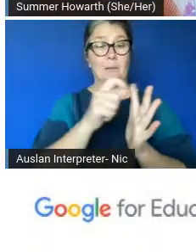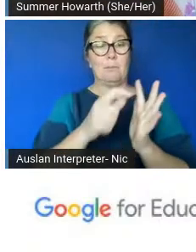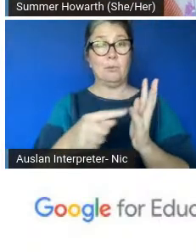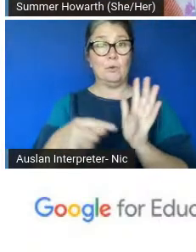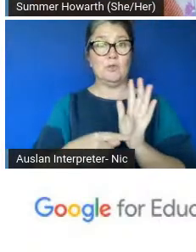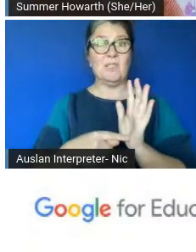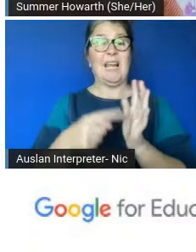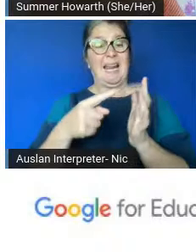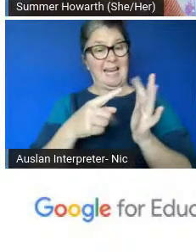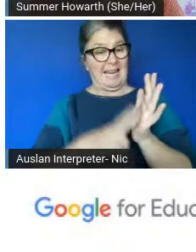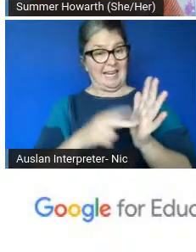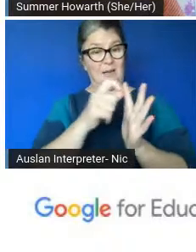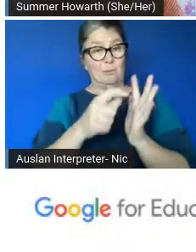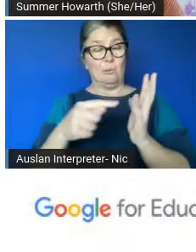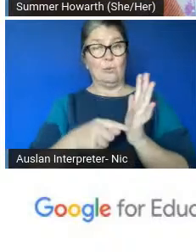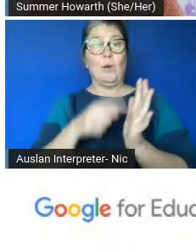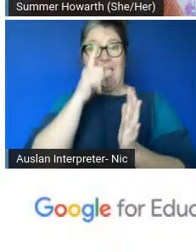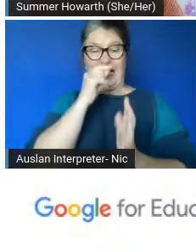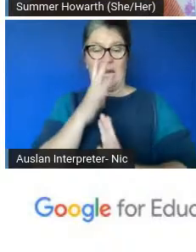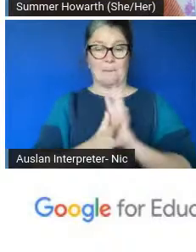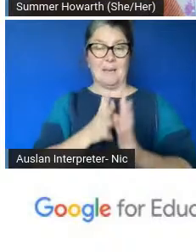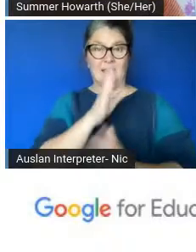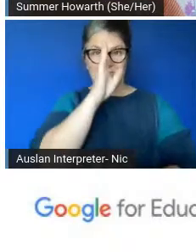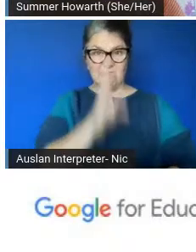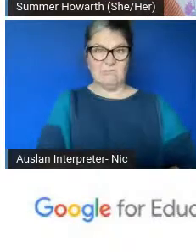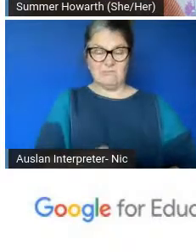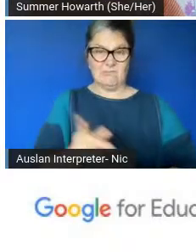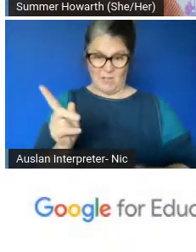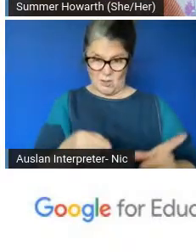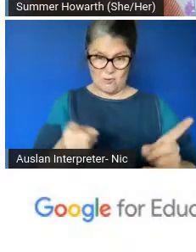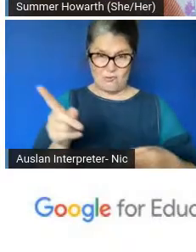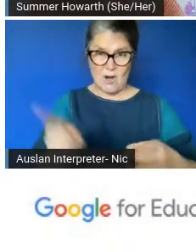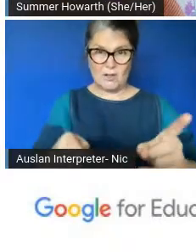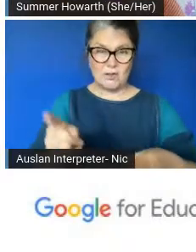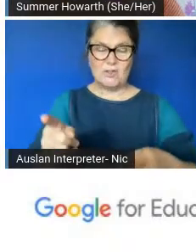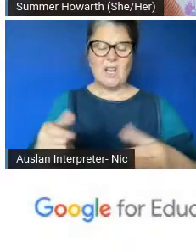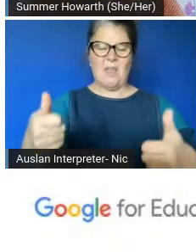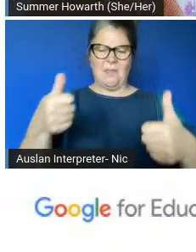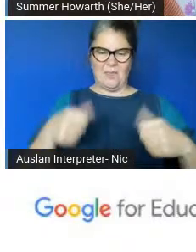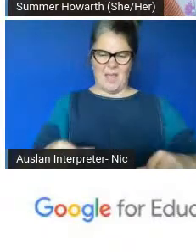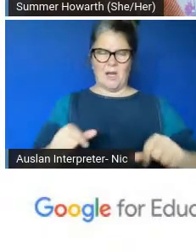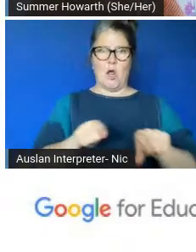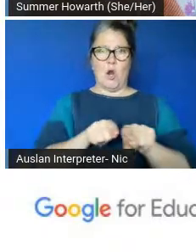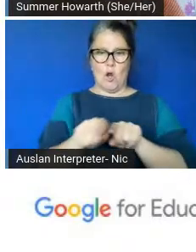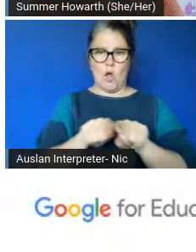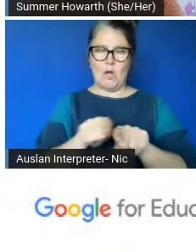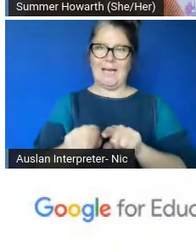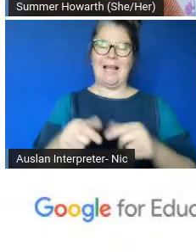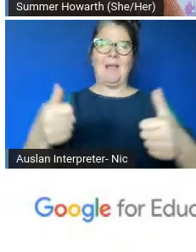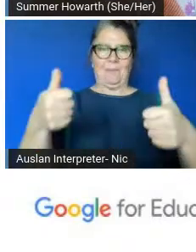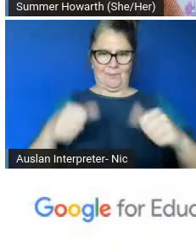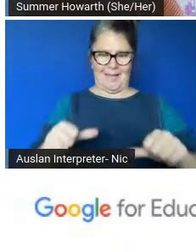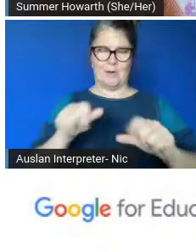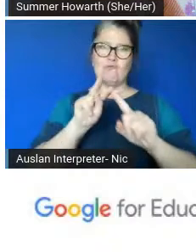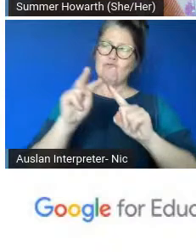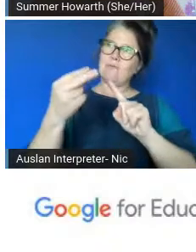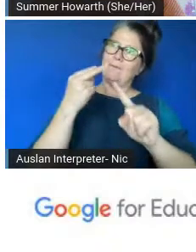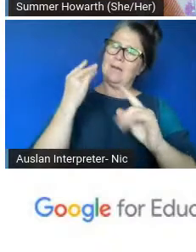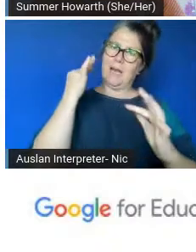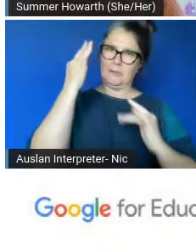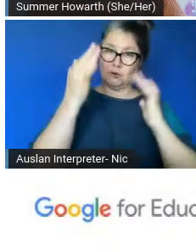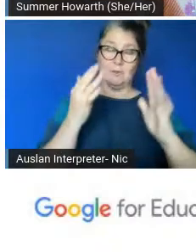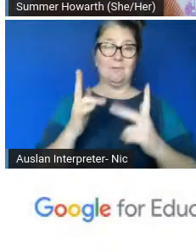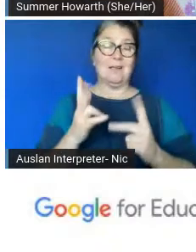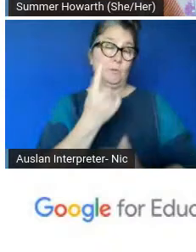instruction. And then often public exhibition of learning and then reflection as one model. I'm going to show you another quick